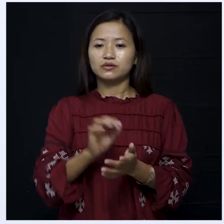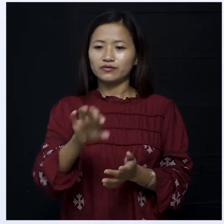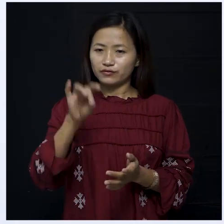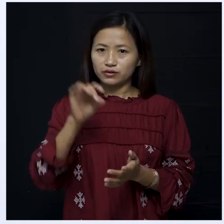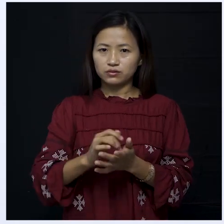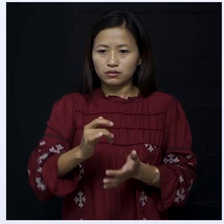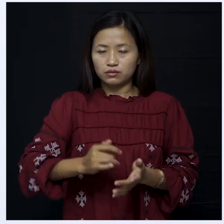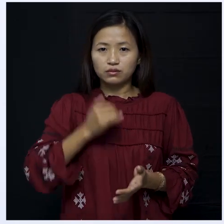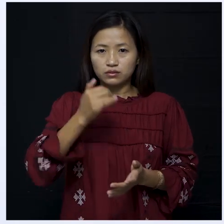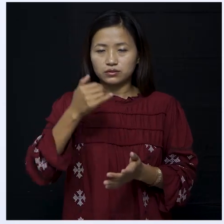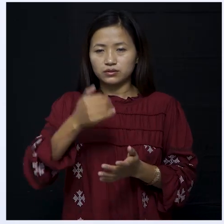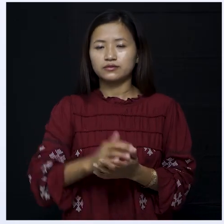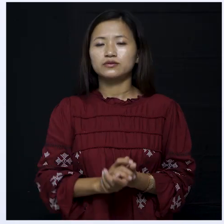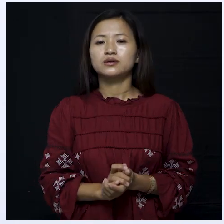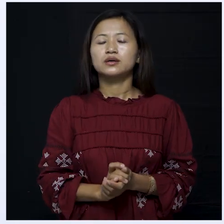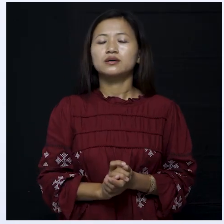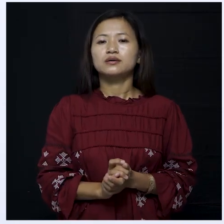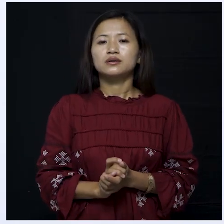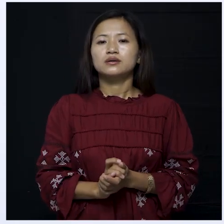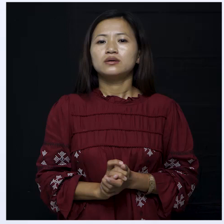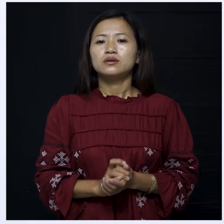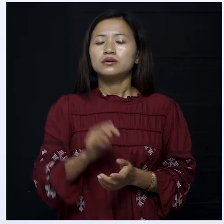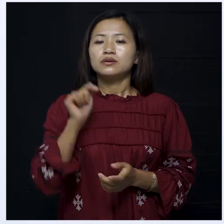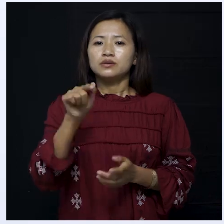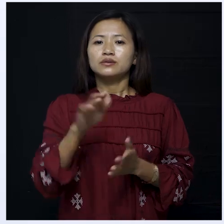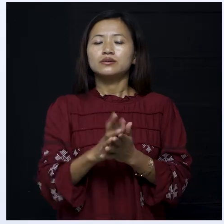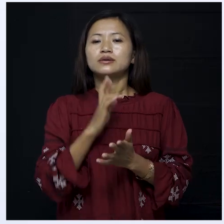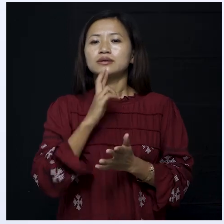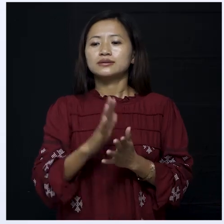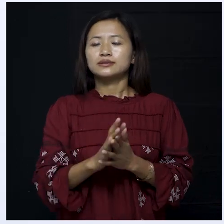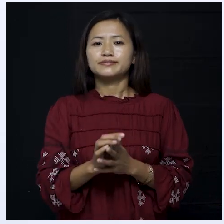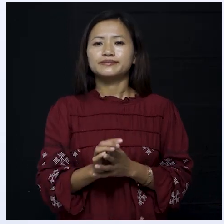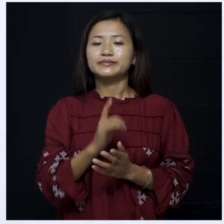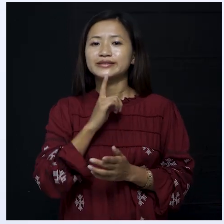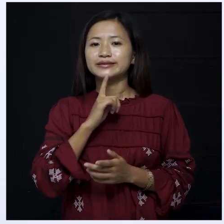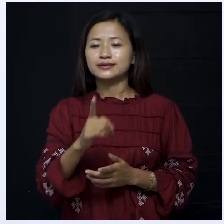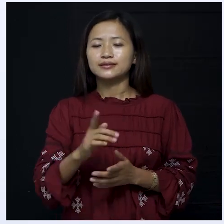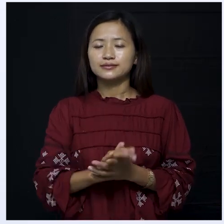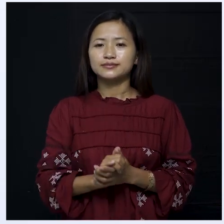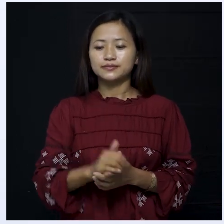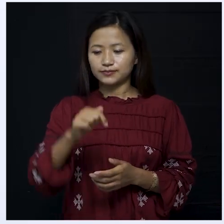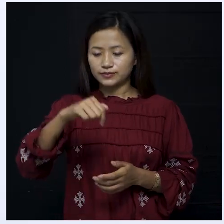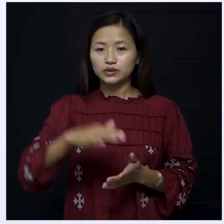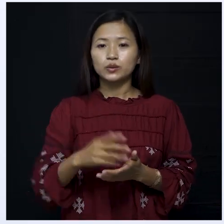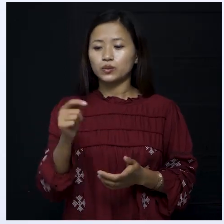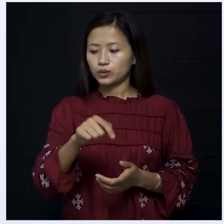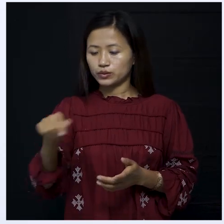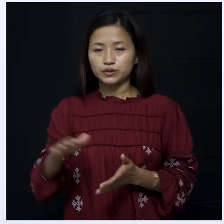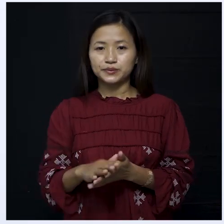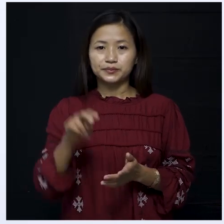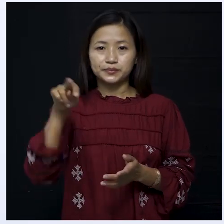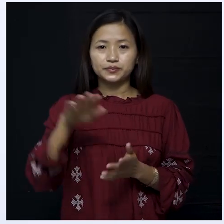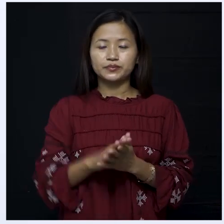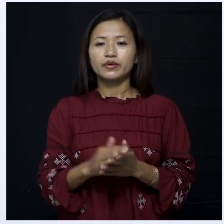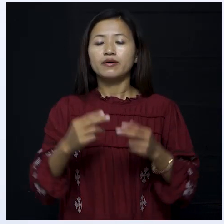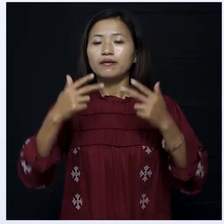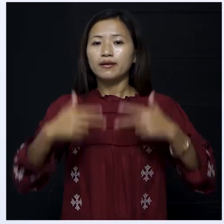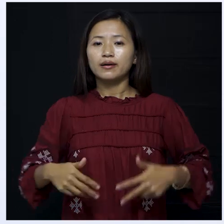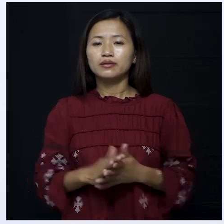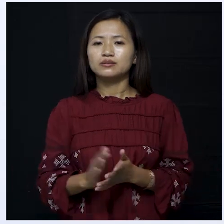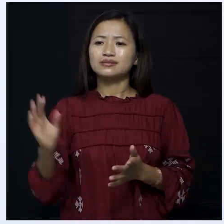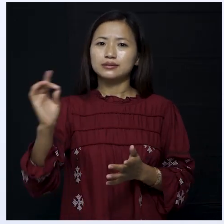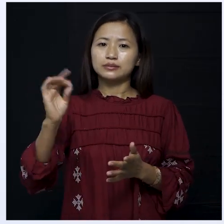here, at the moment of speaking, you are saying this, and which means that this is a habitual